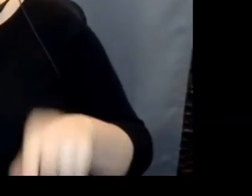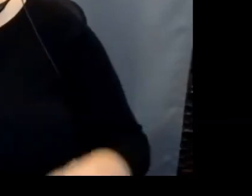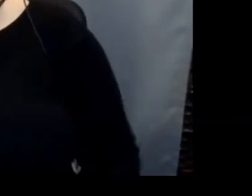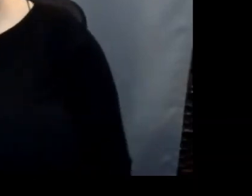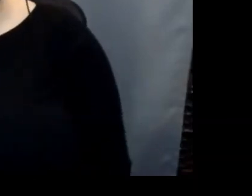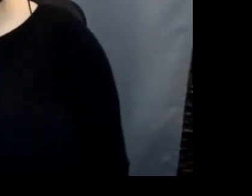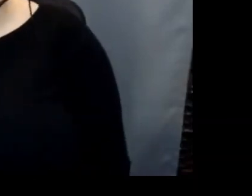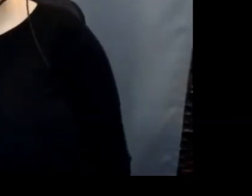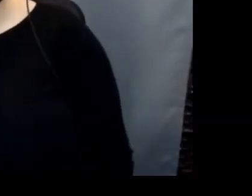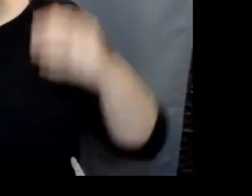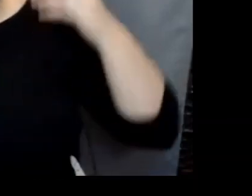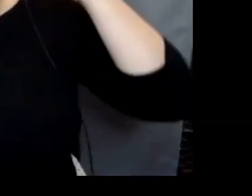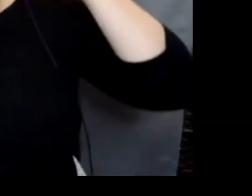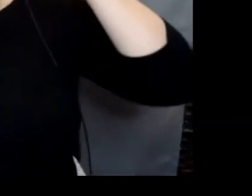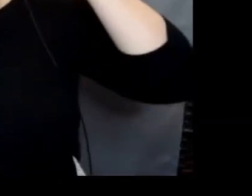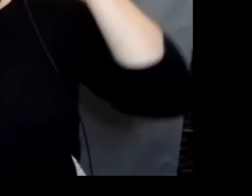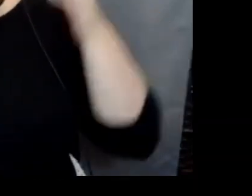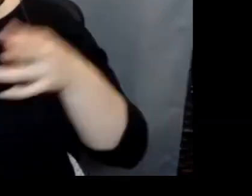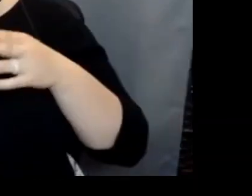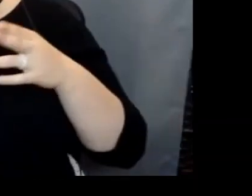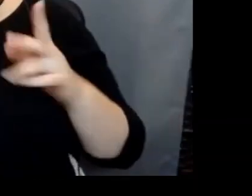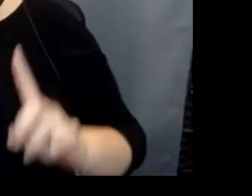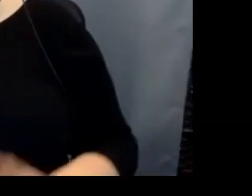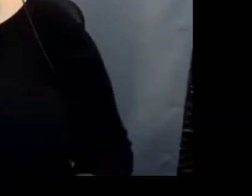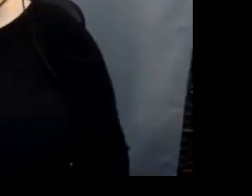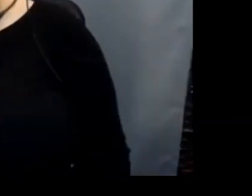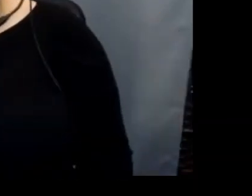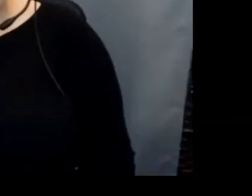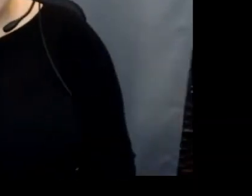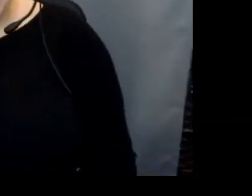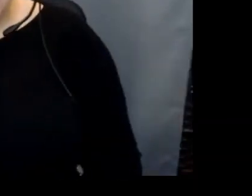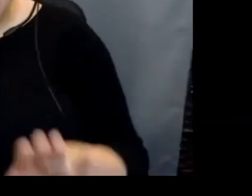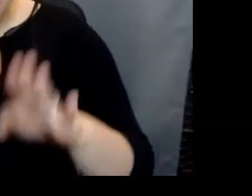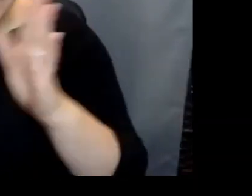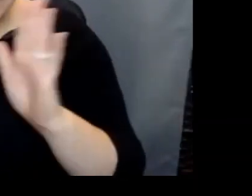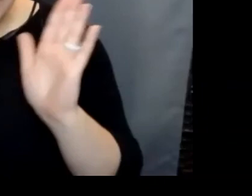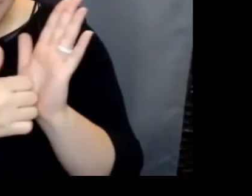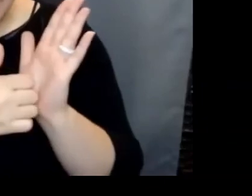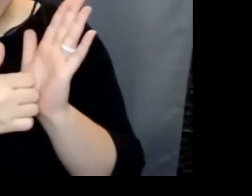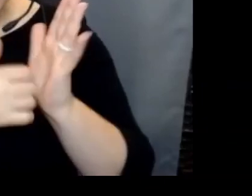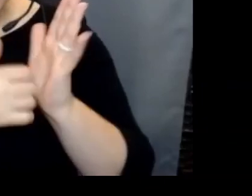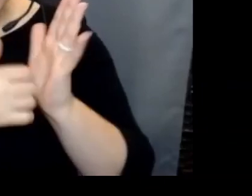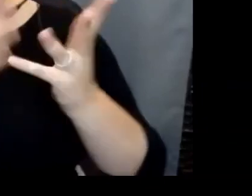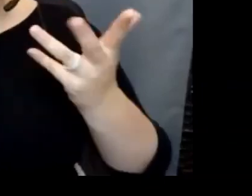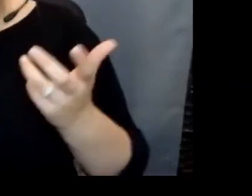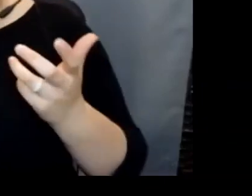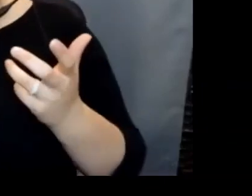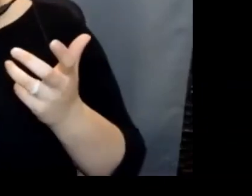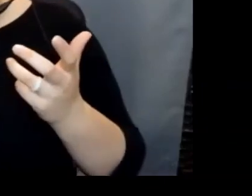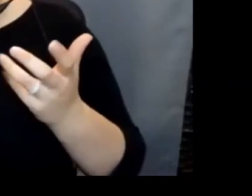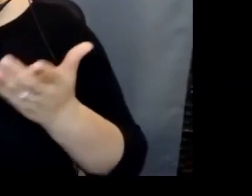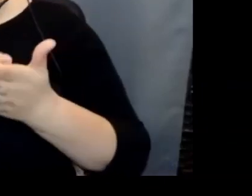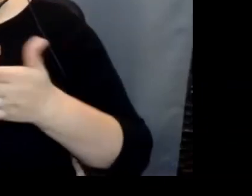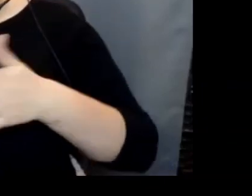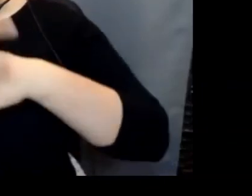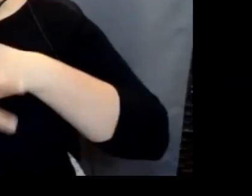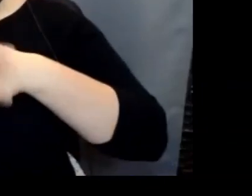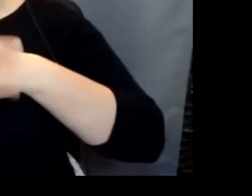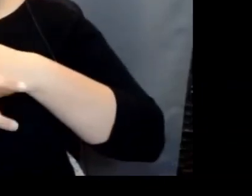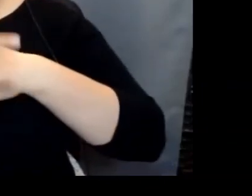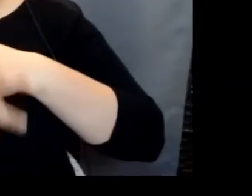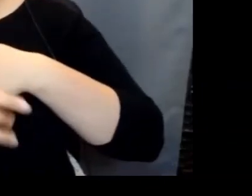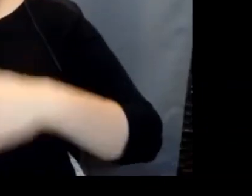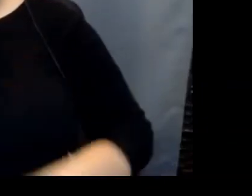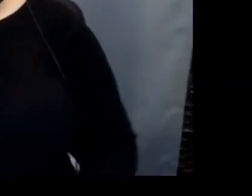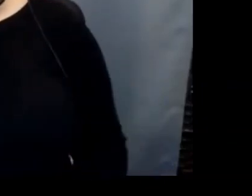So in the short, if you are opening an account and you want to make sure that you have money,